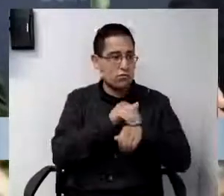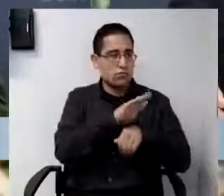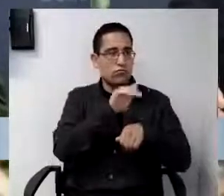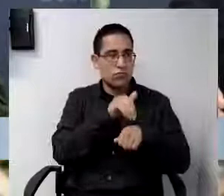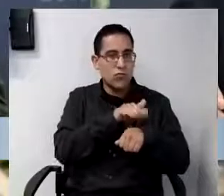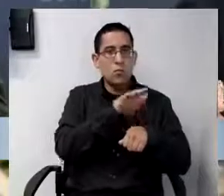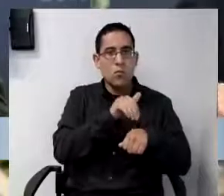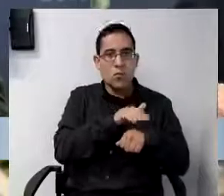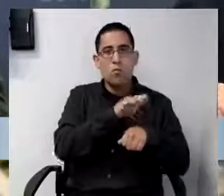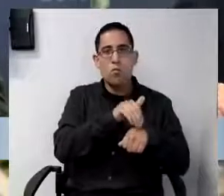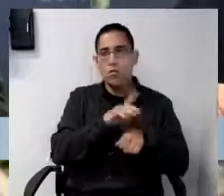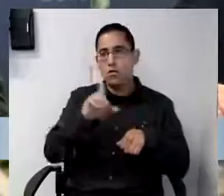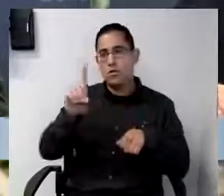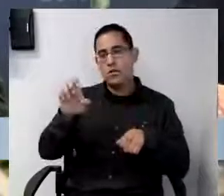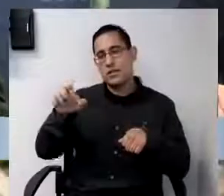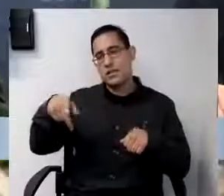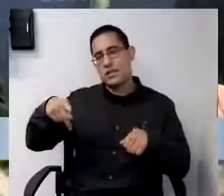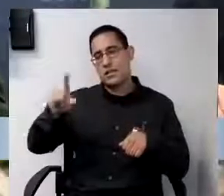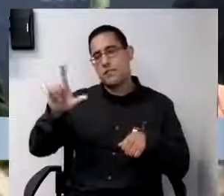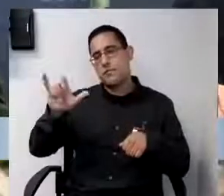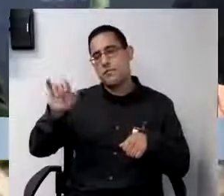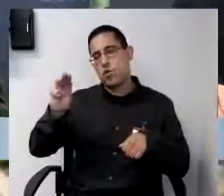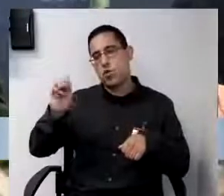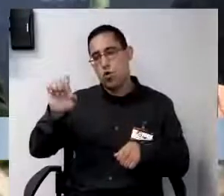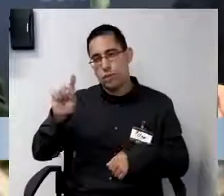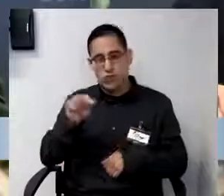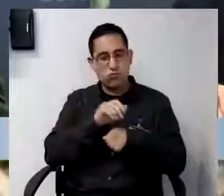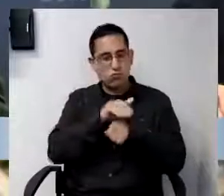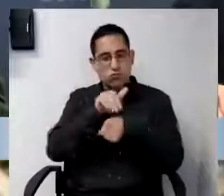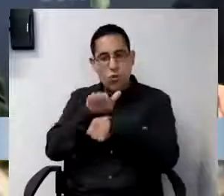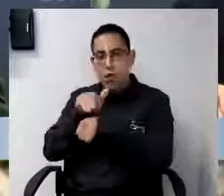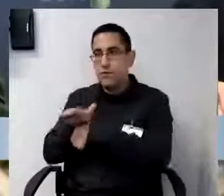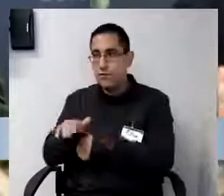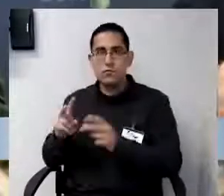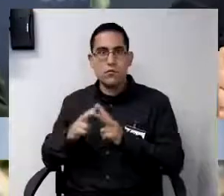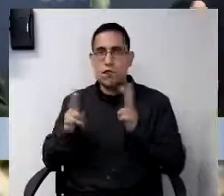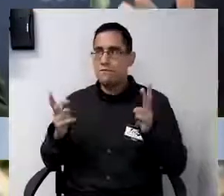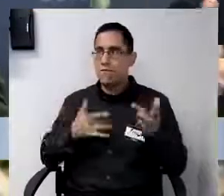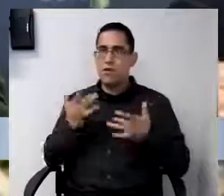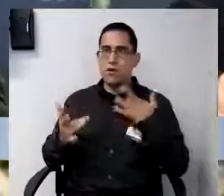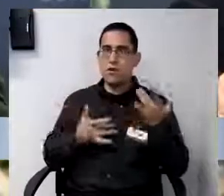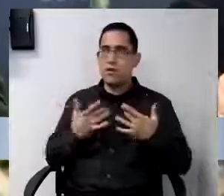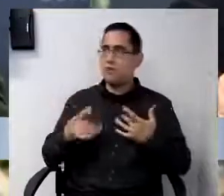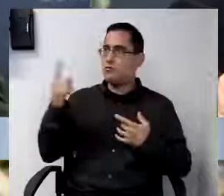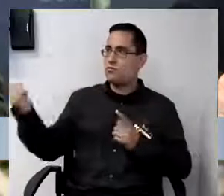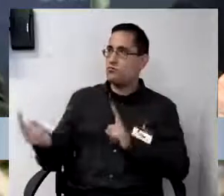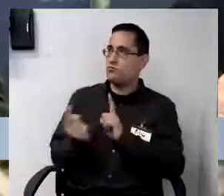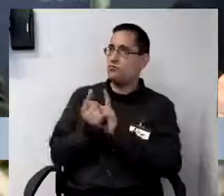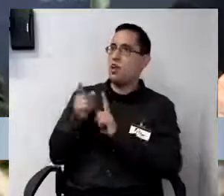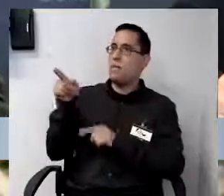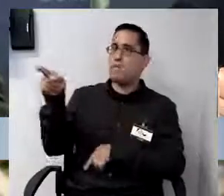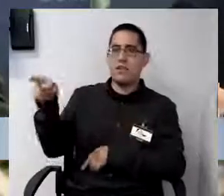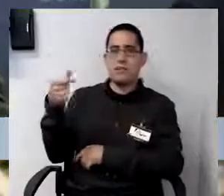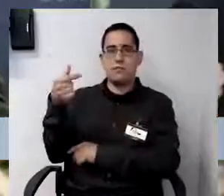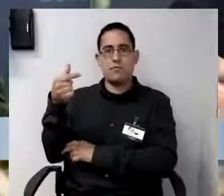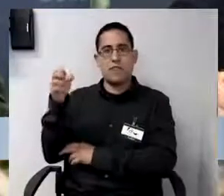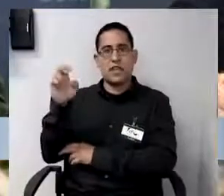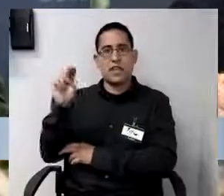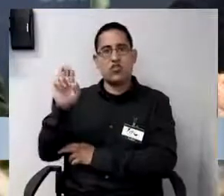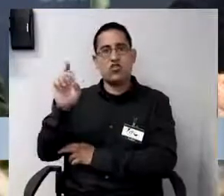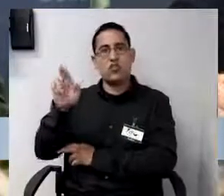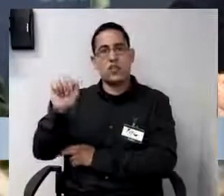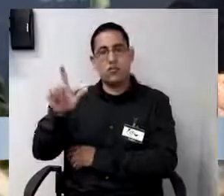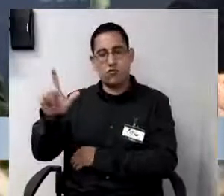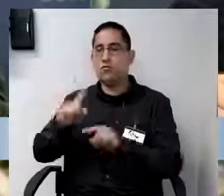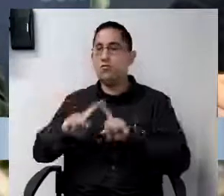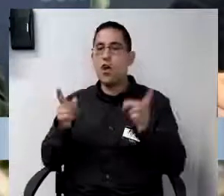on Sunday morning. It was pretty exciting to meet a general, but we toured him throughout the hospital, took him up on the